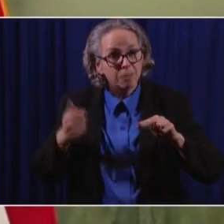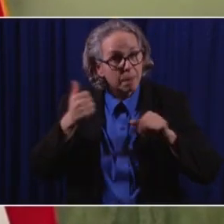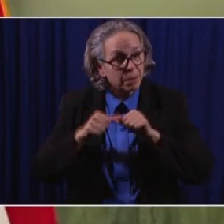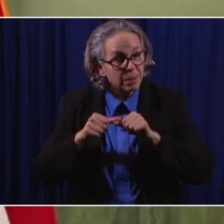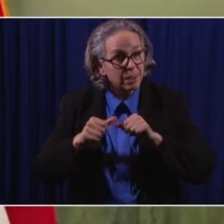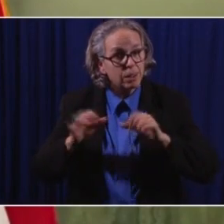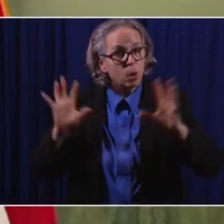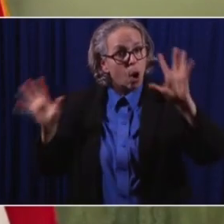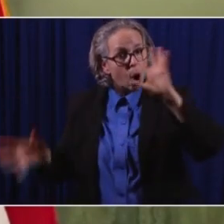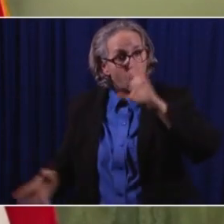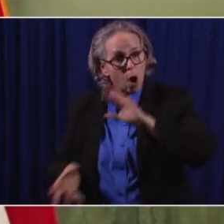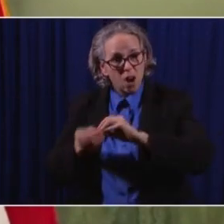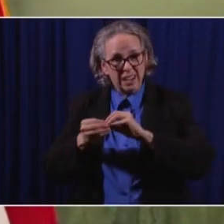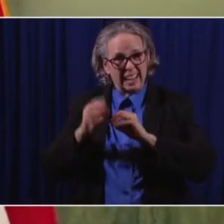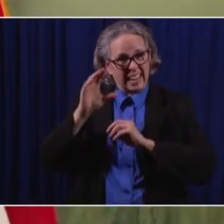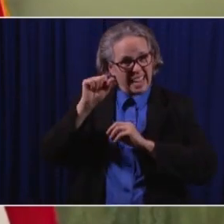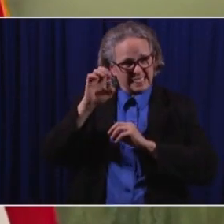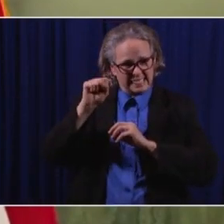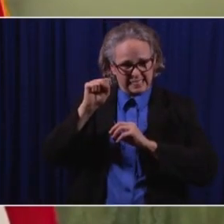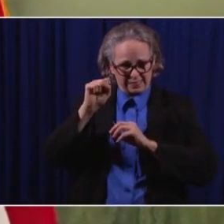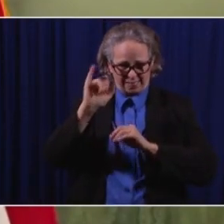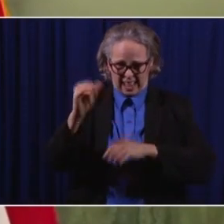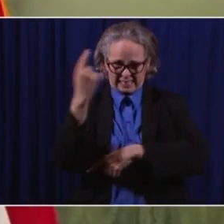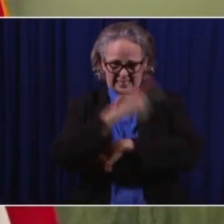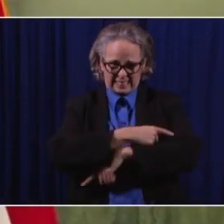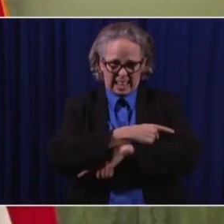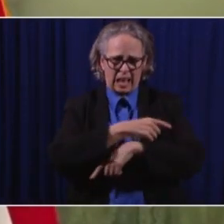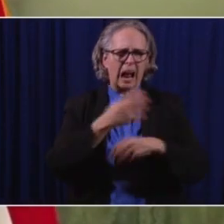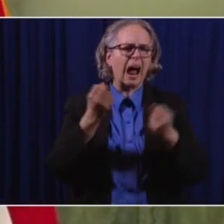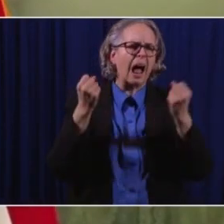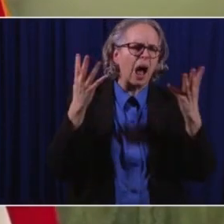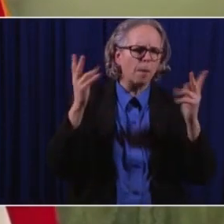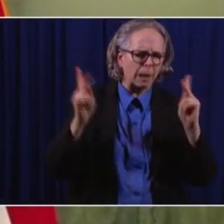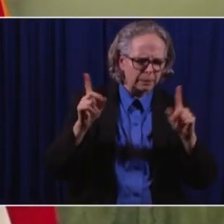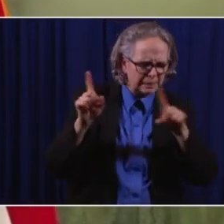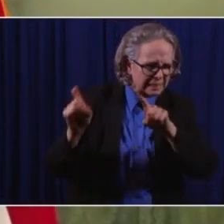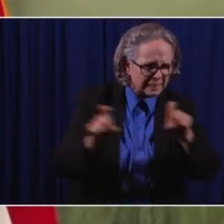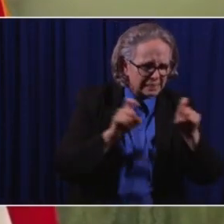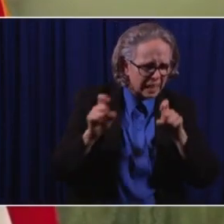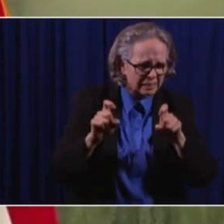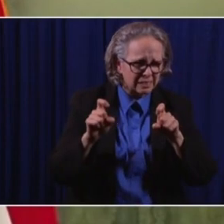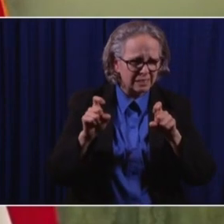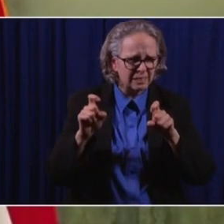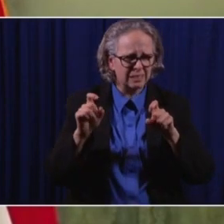for the day, the tests, and then you look at what percentage actually came back positive.